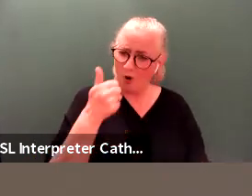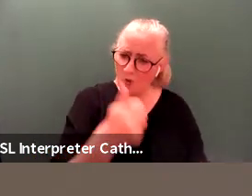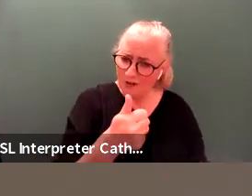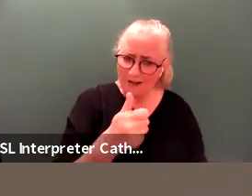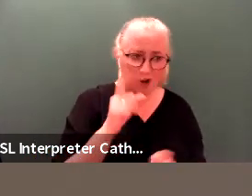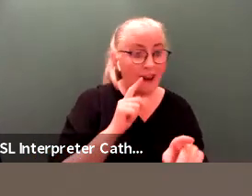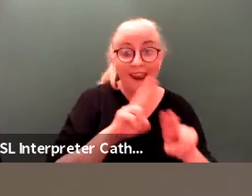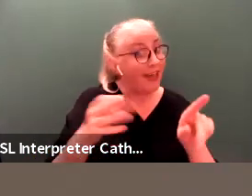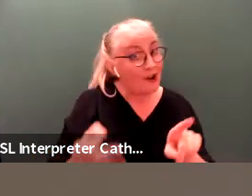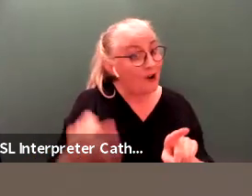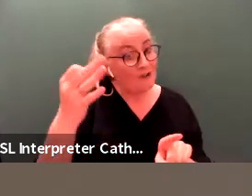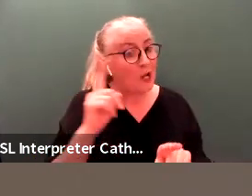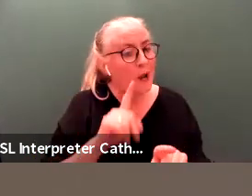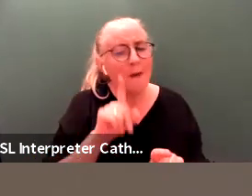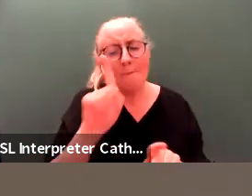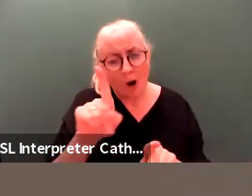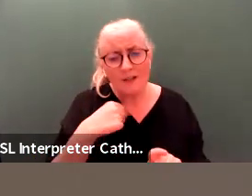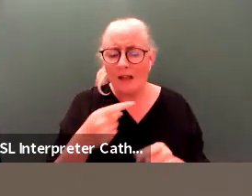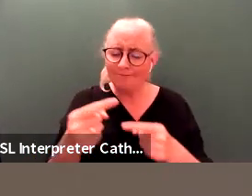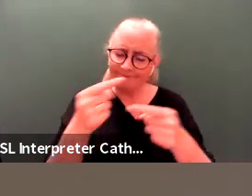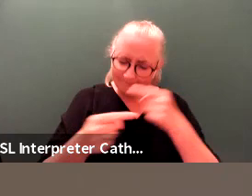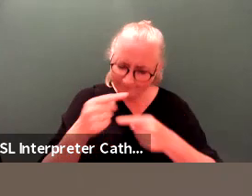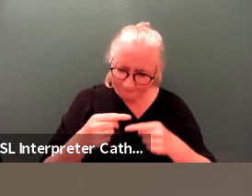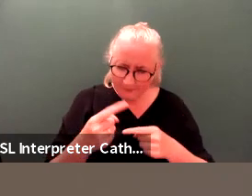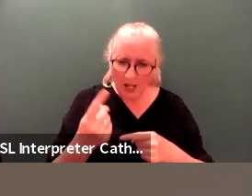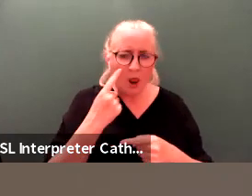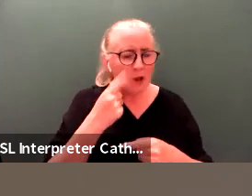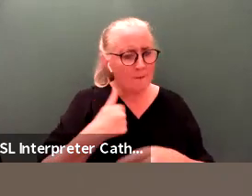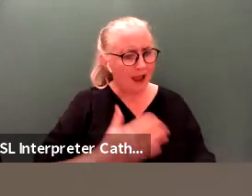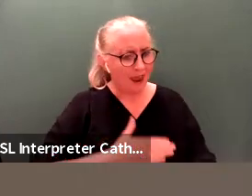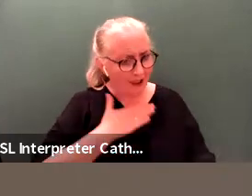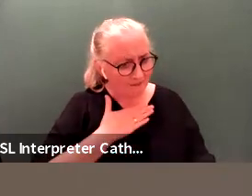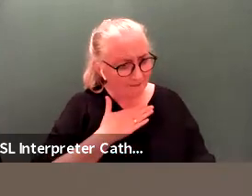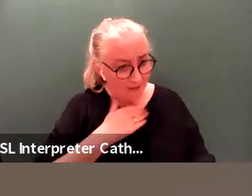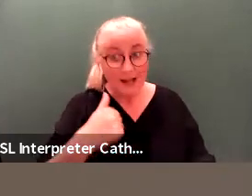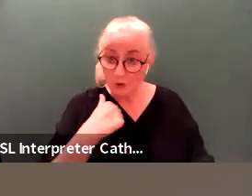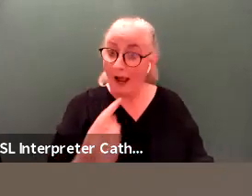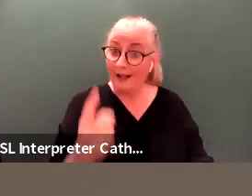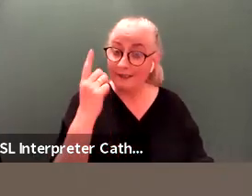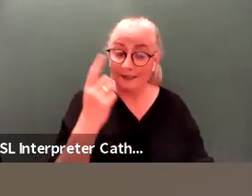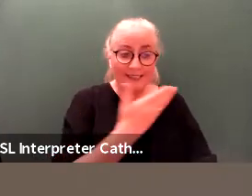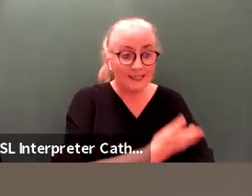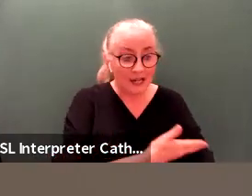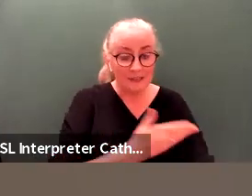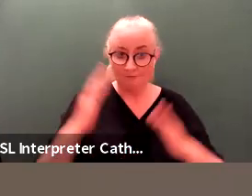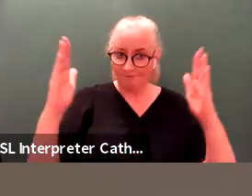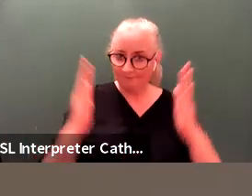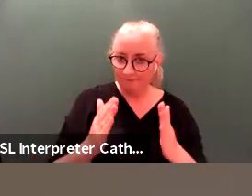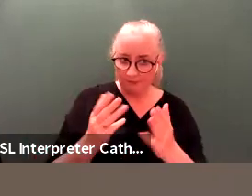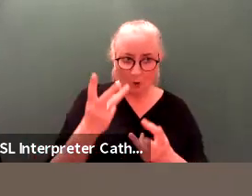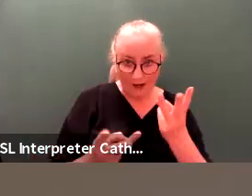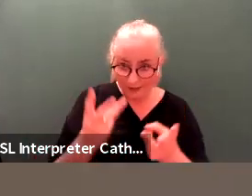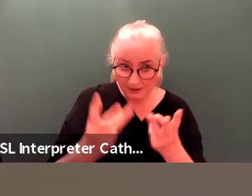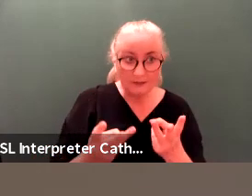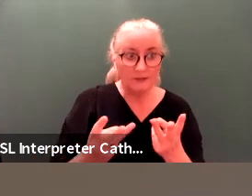girl. But I went back and I looked at my lifestyle choices. So I actually did, I started to reduce my weight,